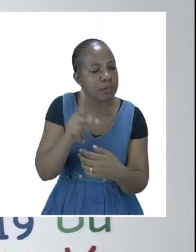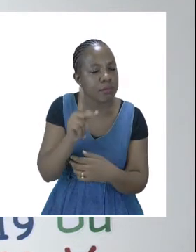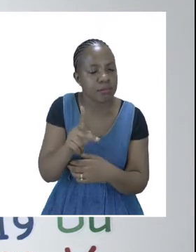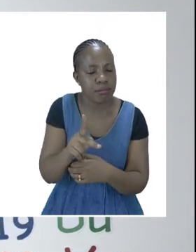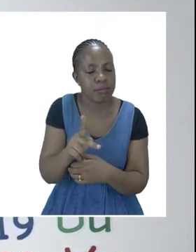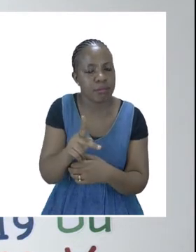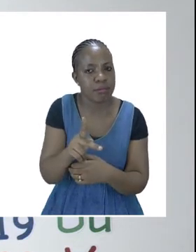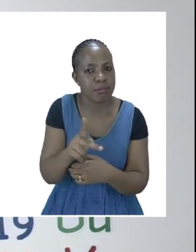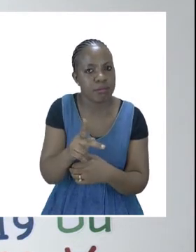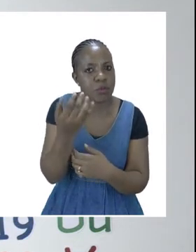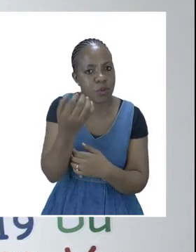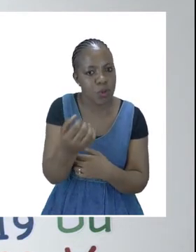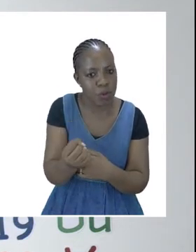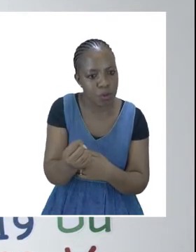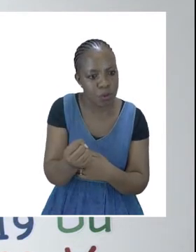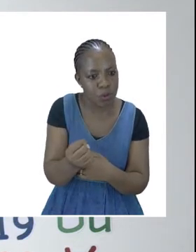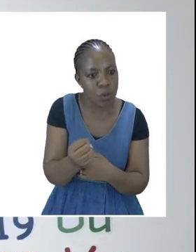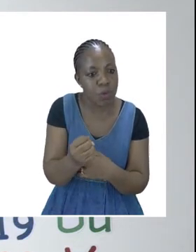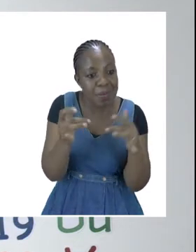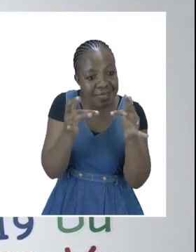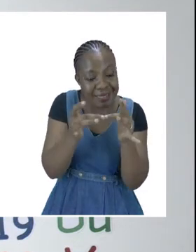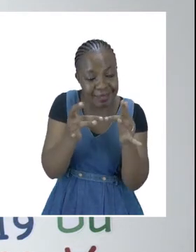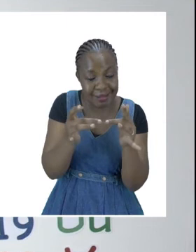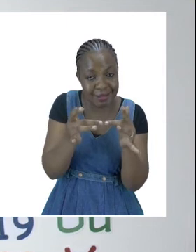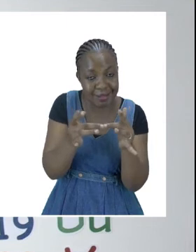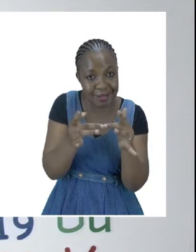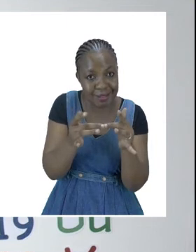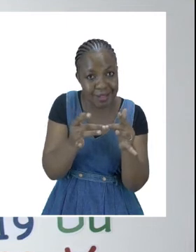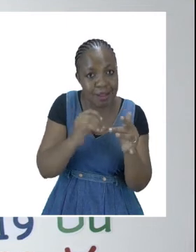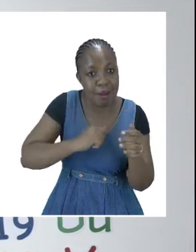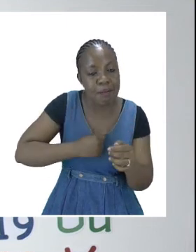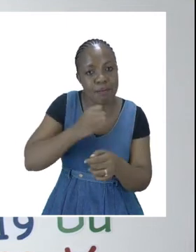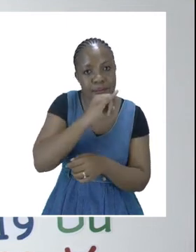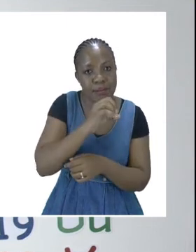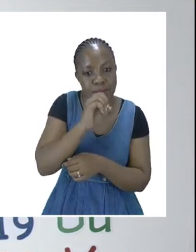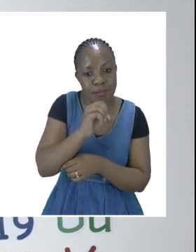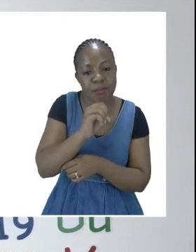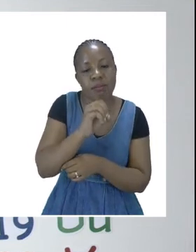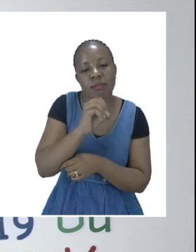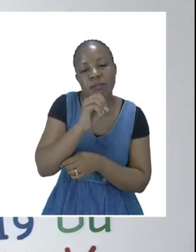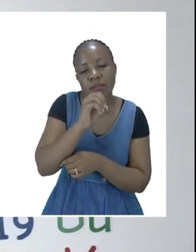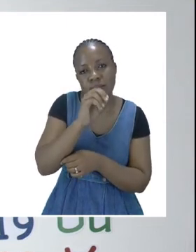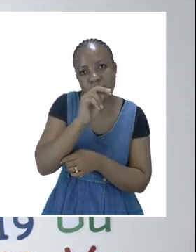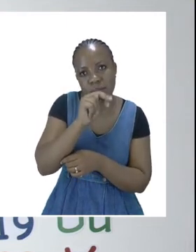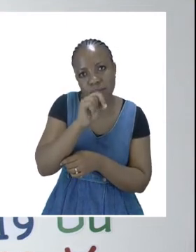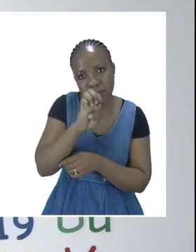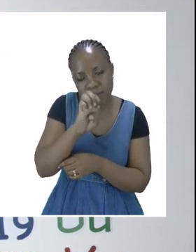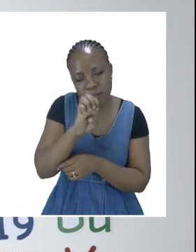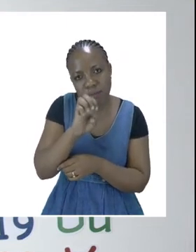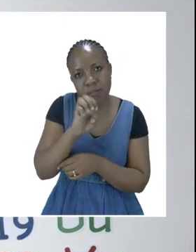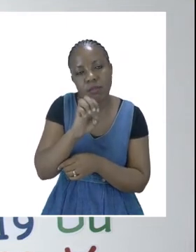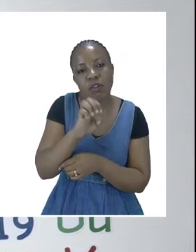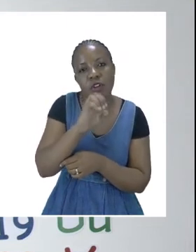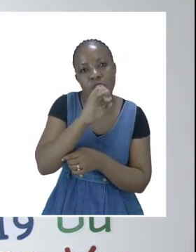are also available on our online platforms MyZone and Xochi Facebook pages and